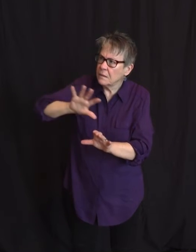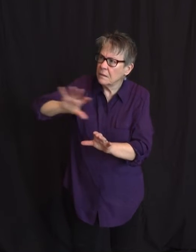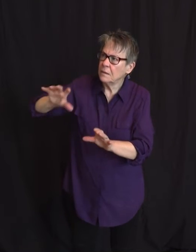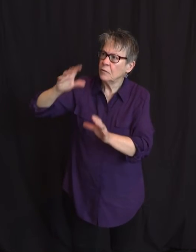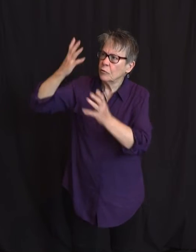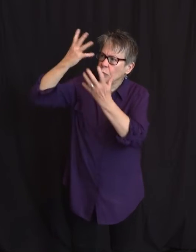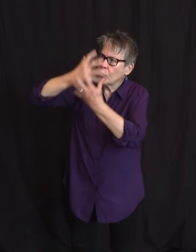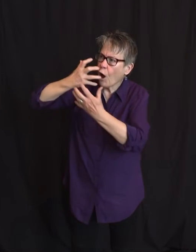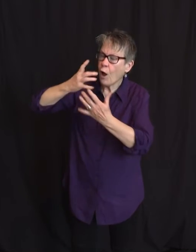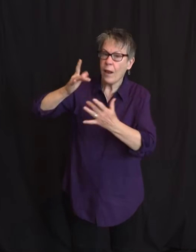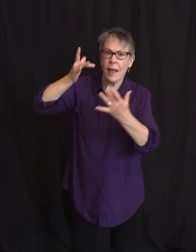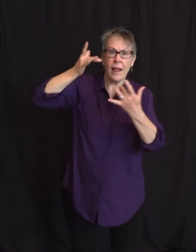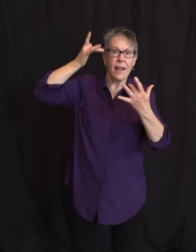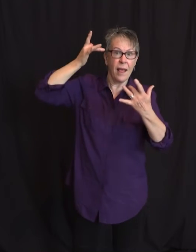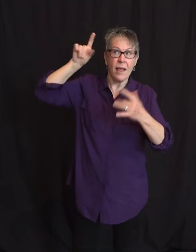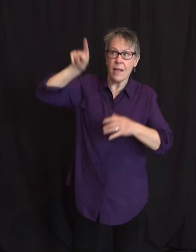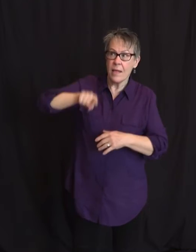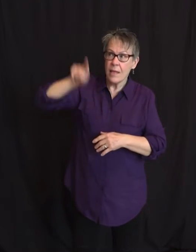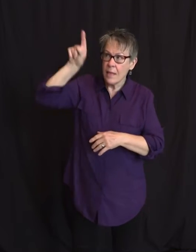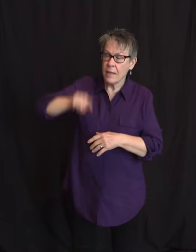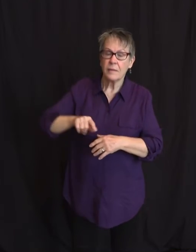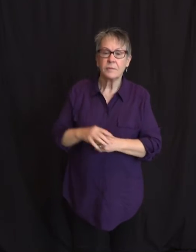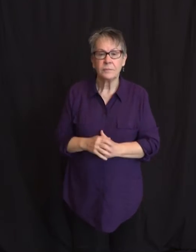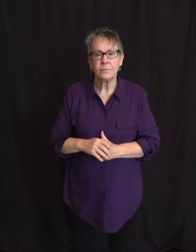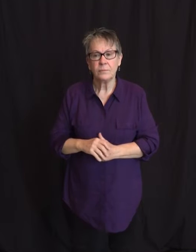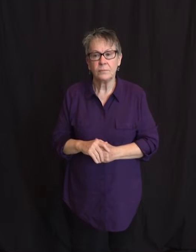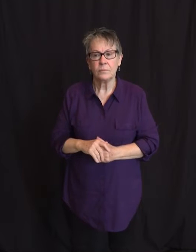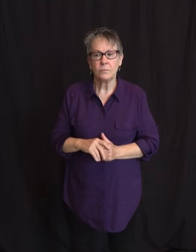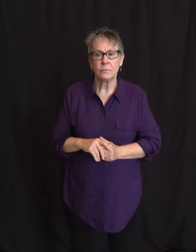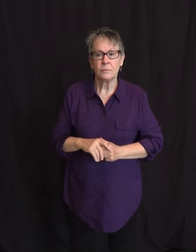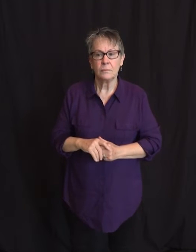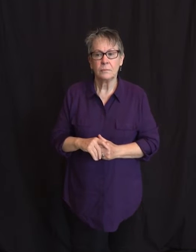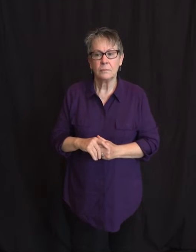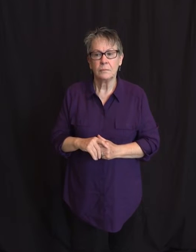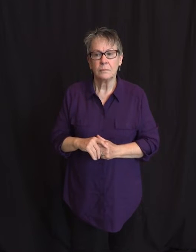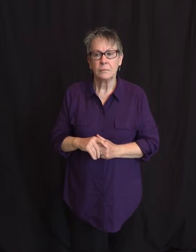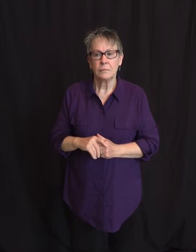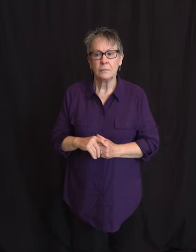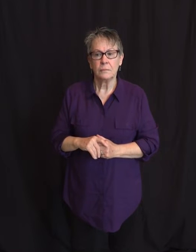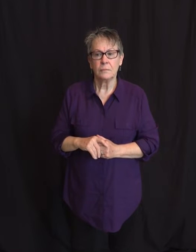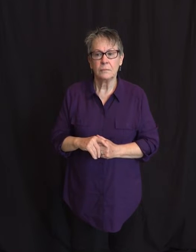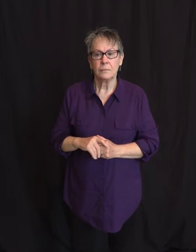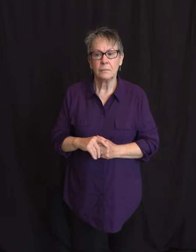There was a Washington Post heat map over the weekend that showed that we had slipped a hair.